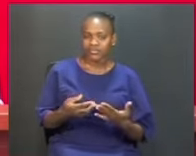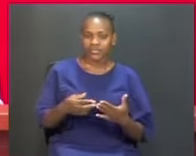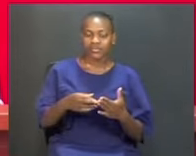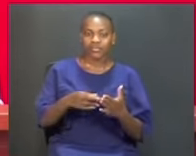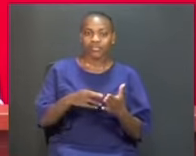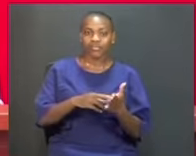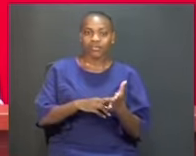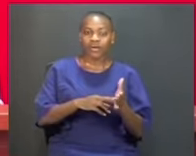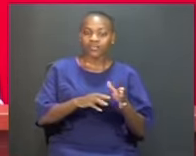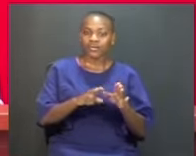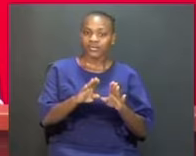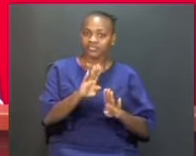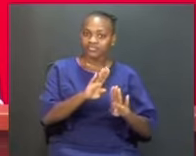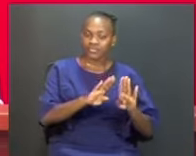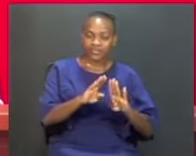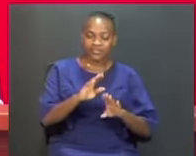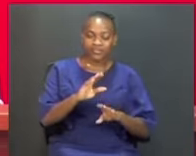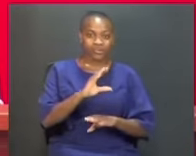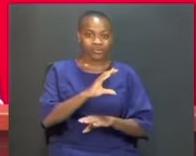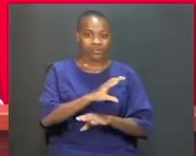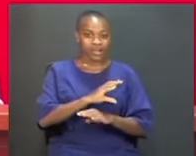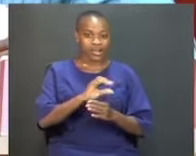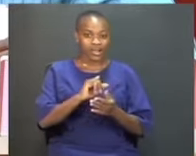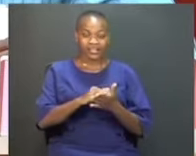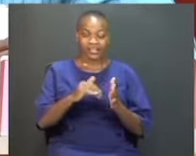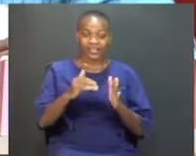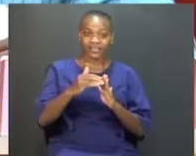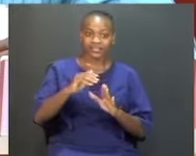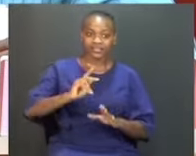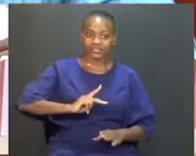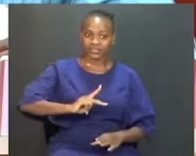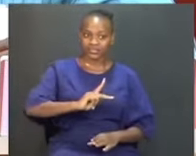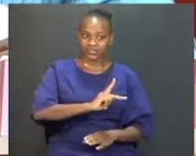conduct or act of contempt of Parliament.